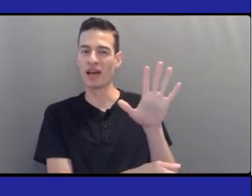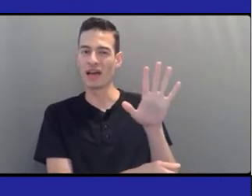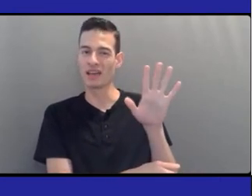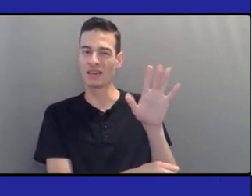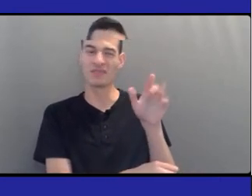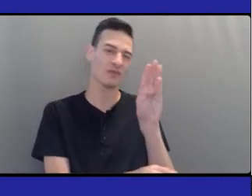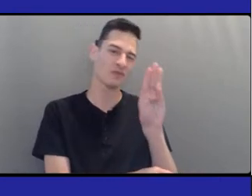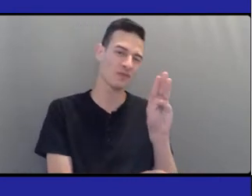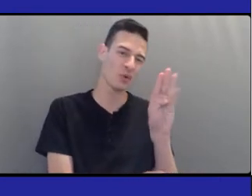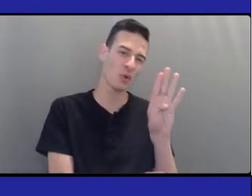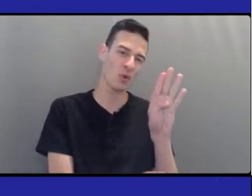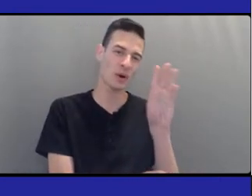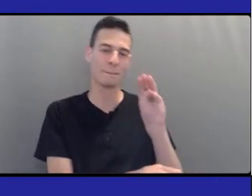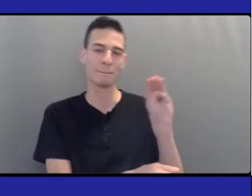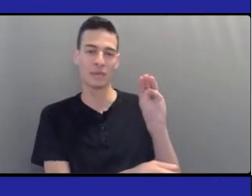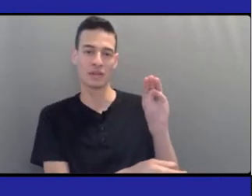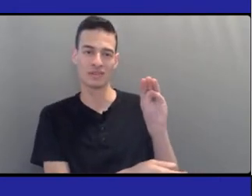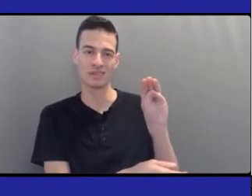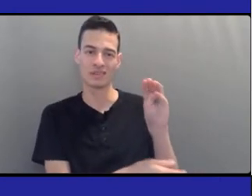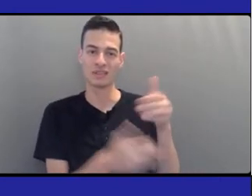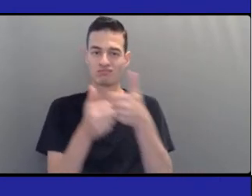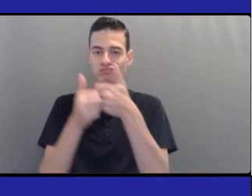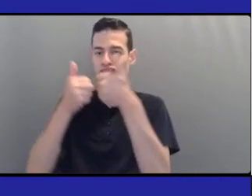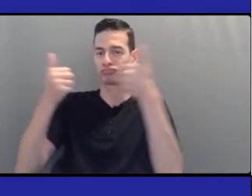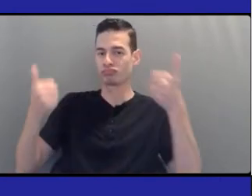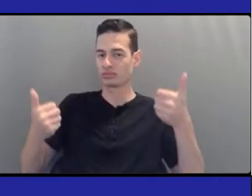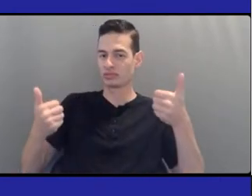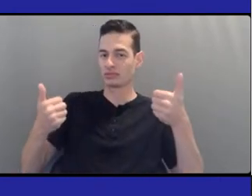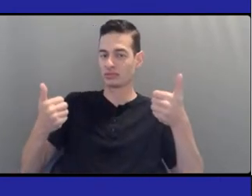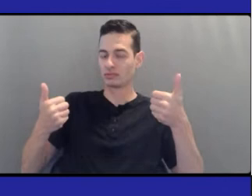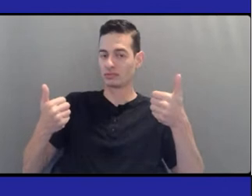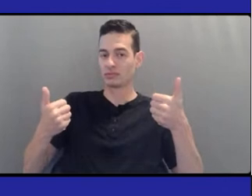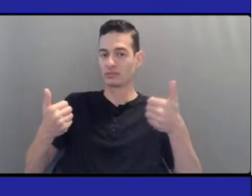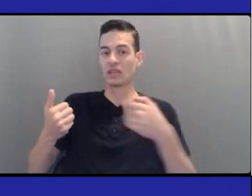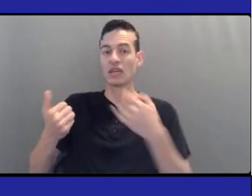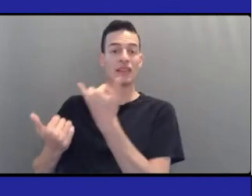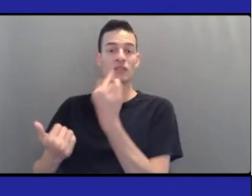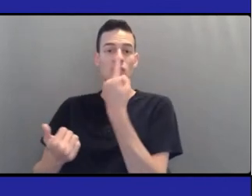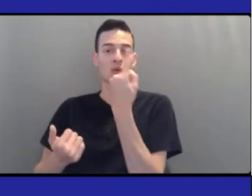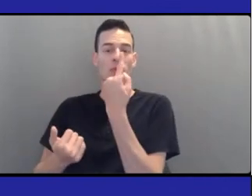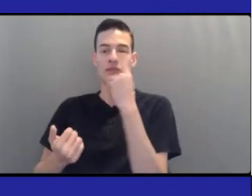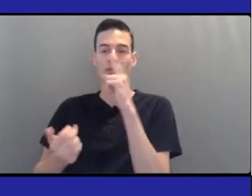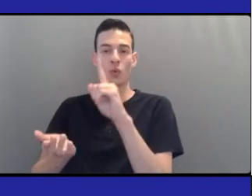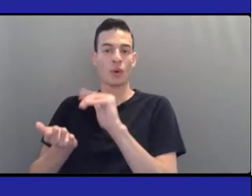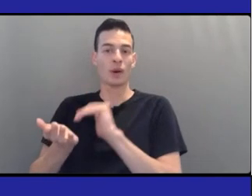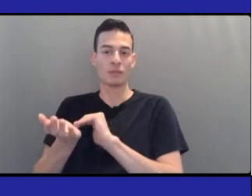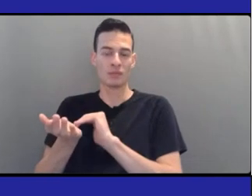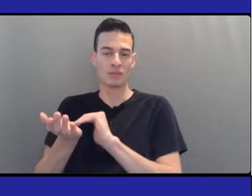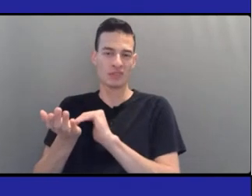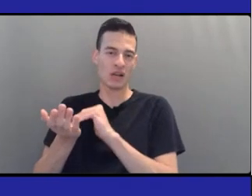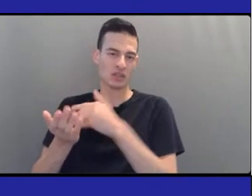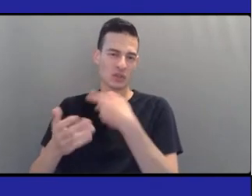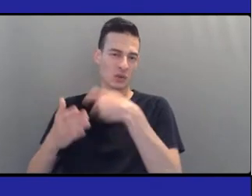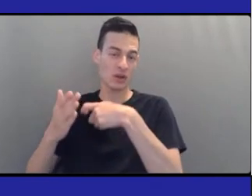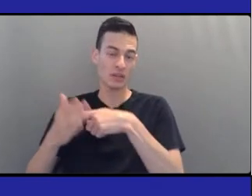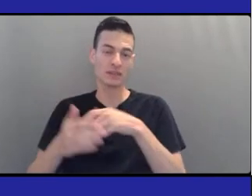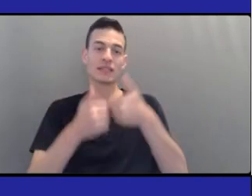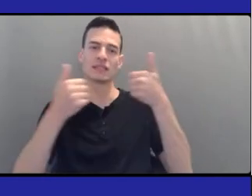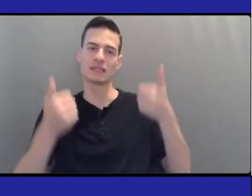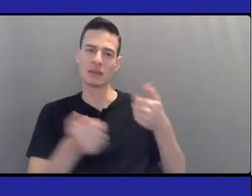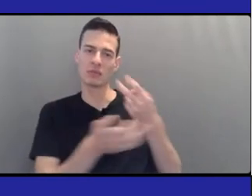explains the reduction in cost between 23 and 24. If you move to slide 8, you see